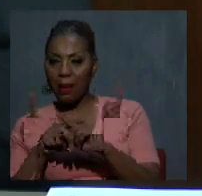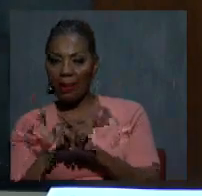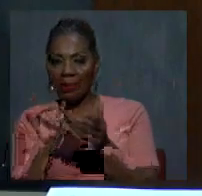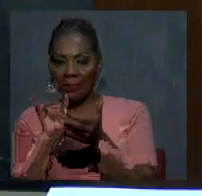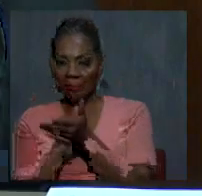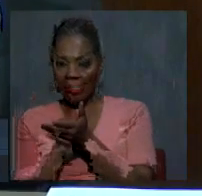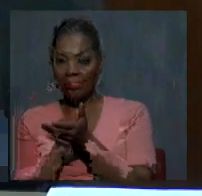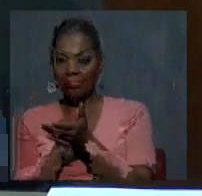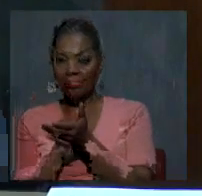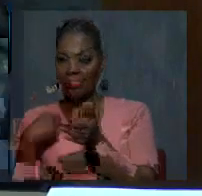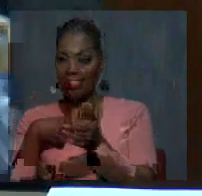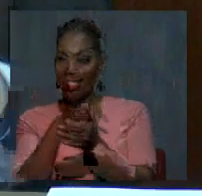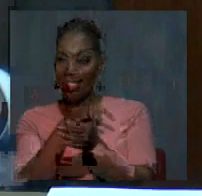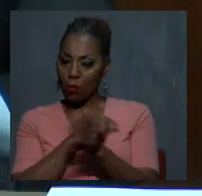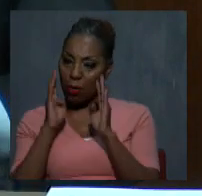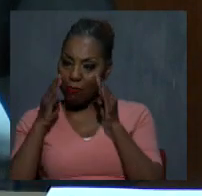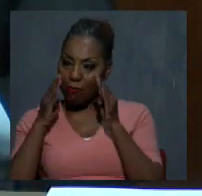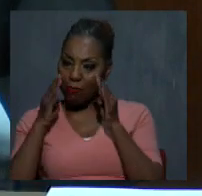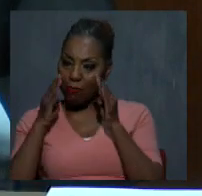we do a cooking